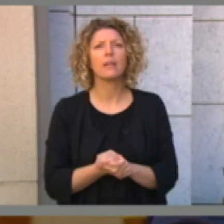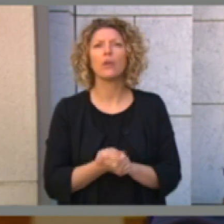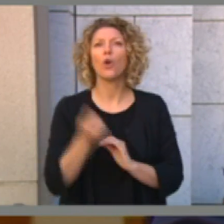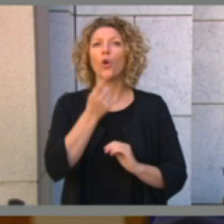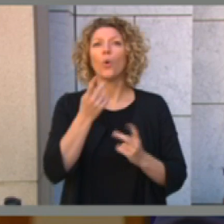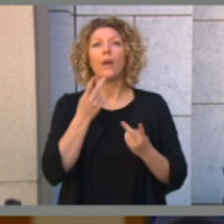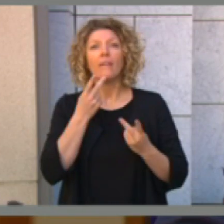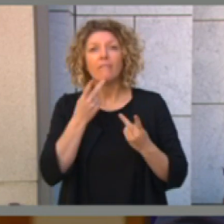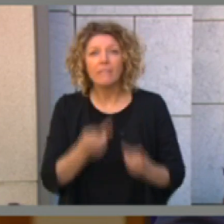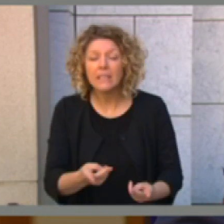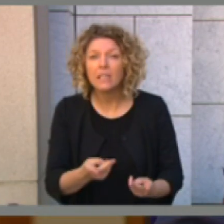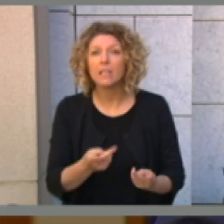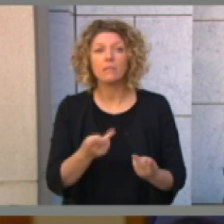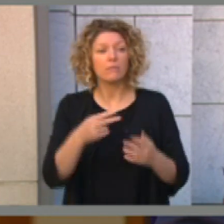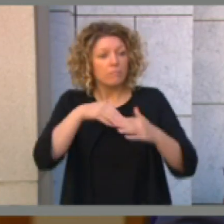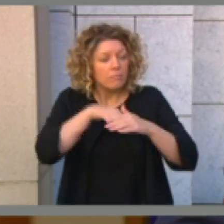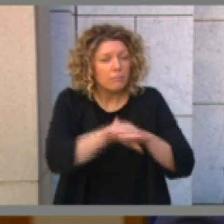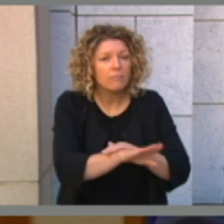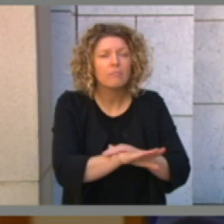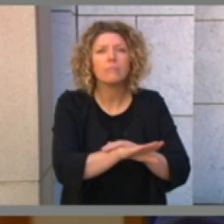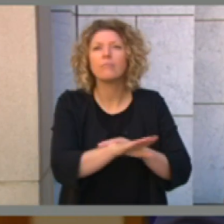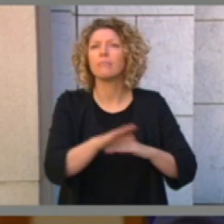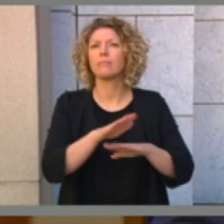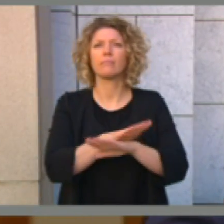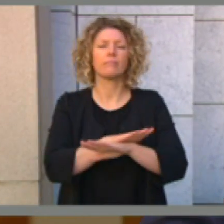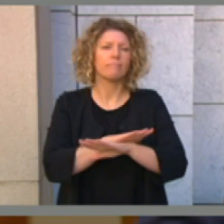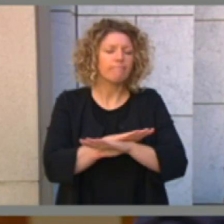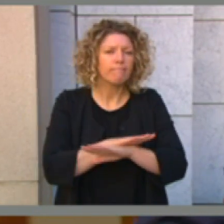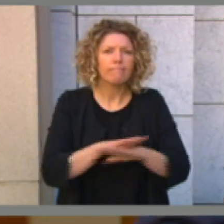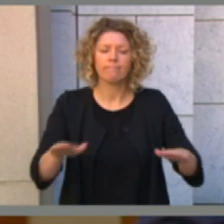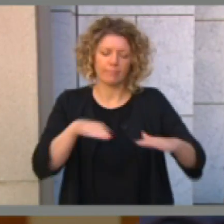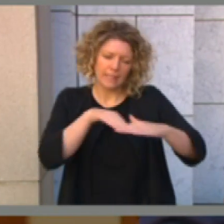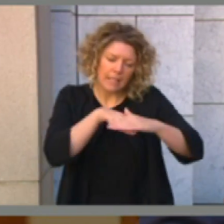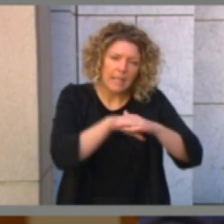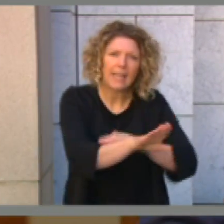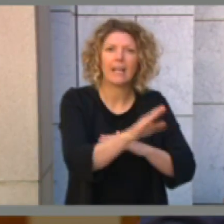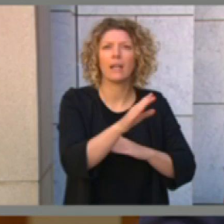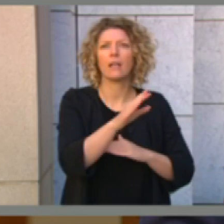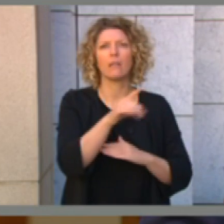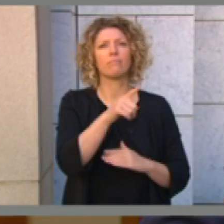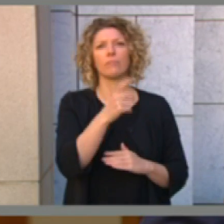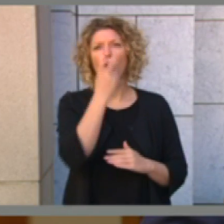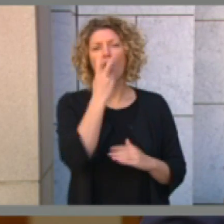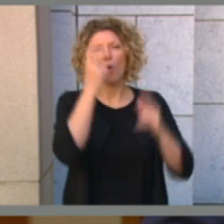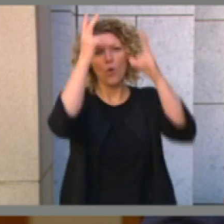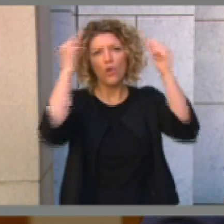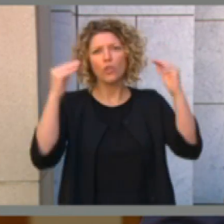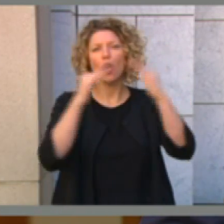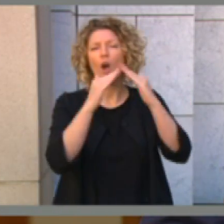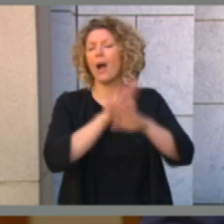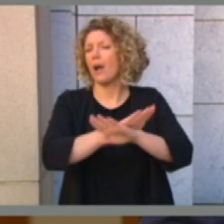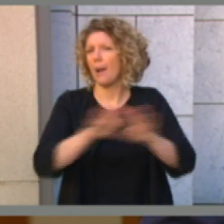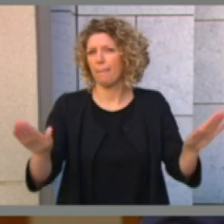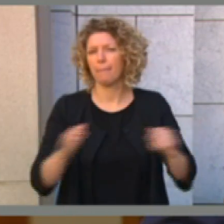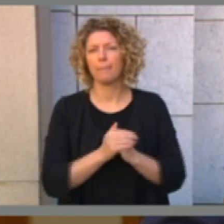staff, including visiting workers, should not be permitted, will not be permitted to enter an aged care facility. Obviously, those who have returned from overseas in the